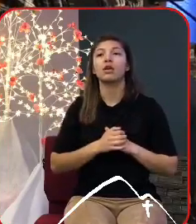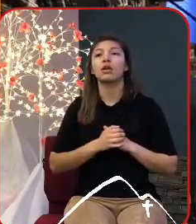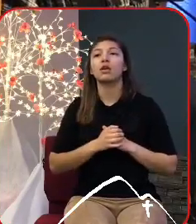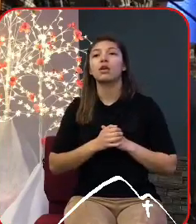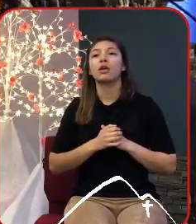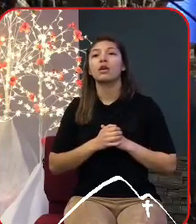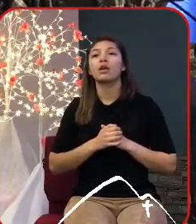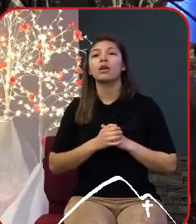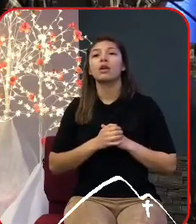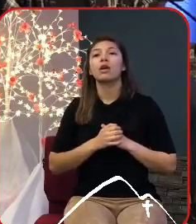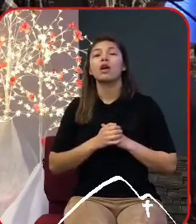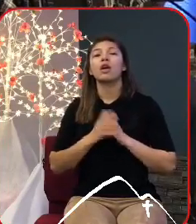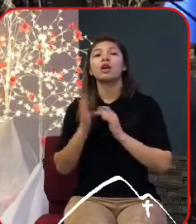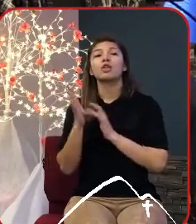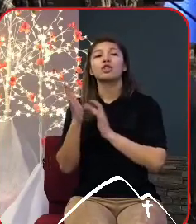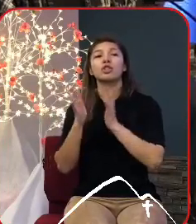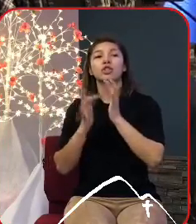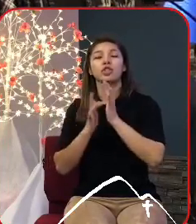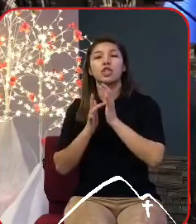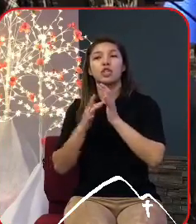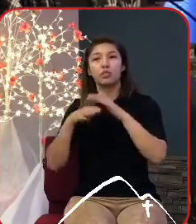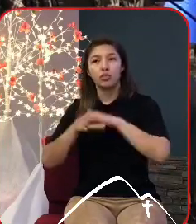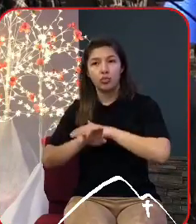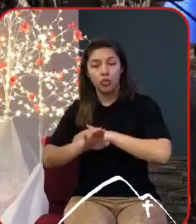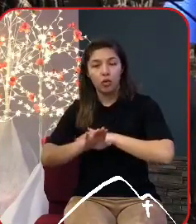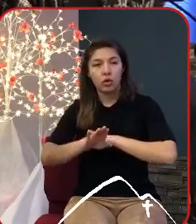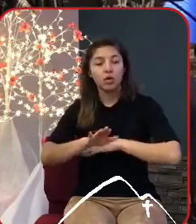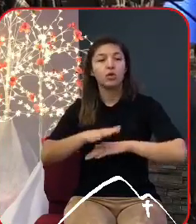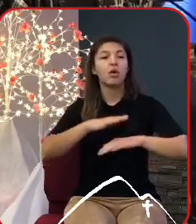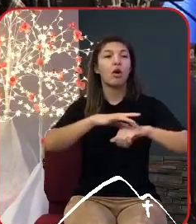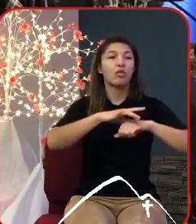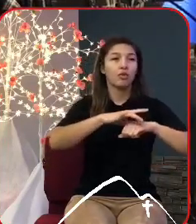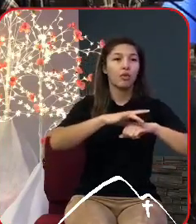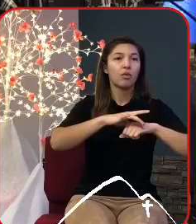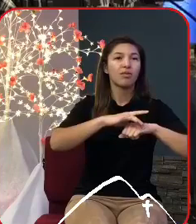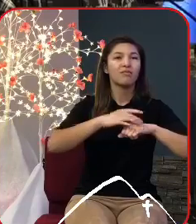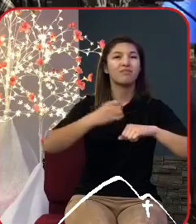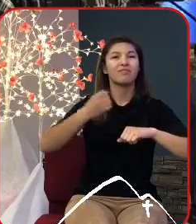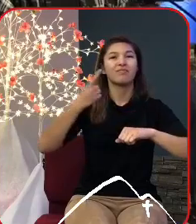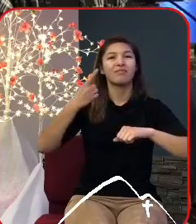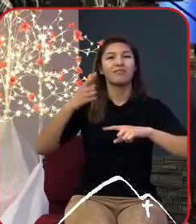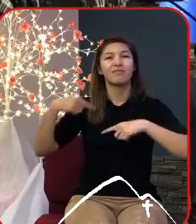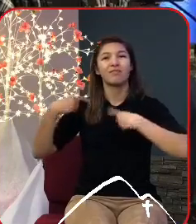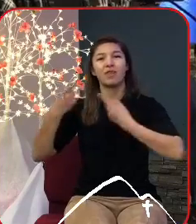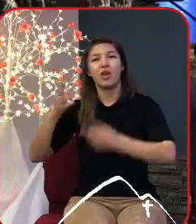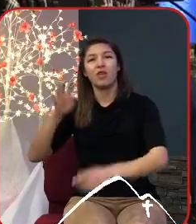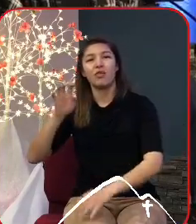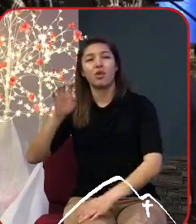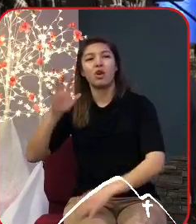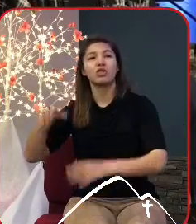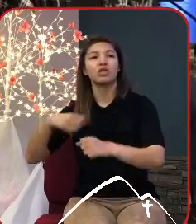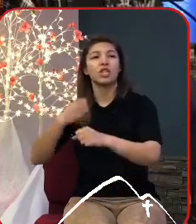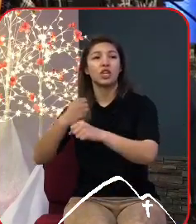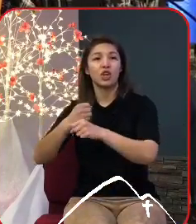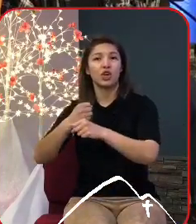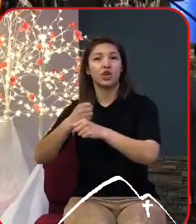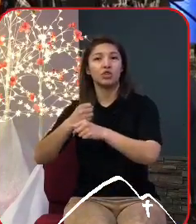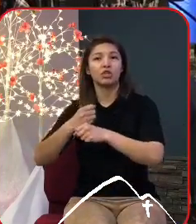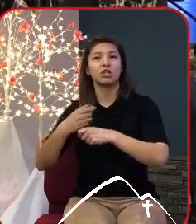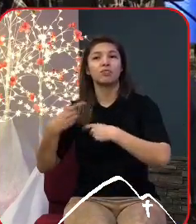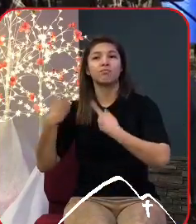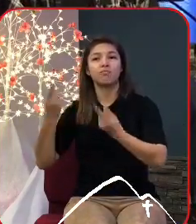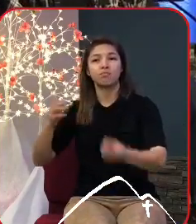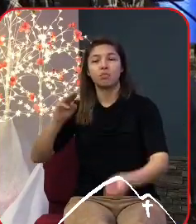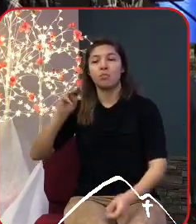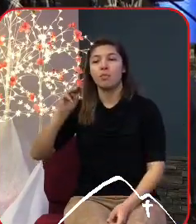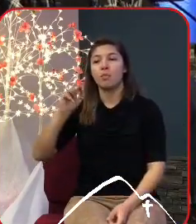the earth, it had been 400 years from the time of the prophet Malachi. 400 years of